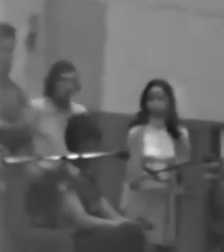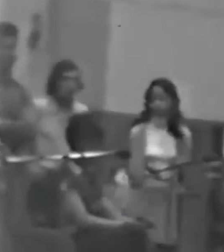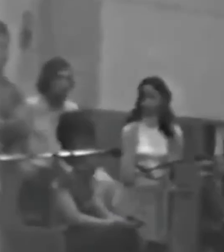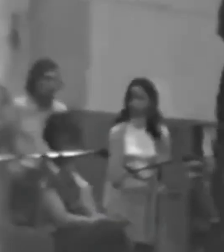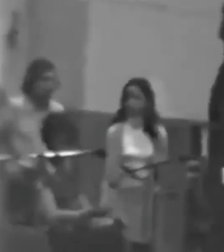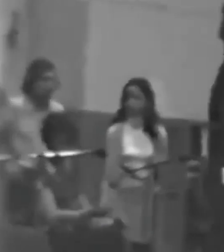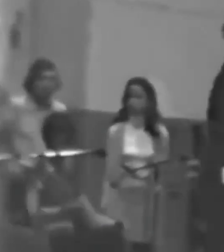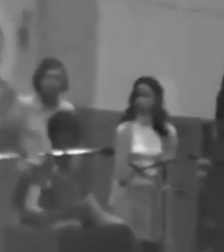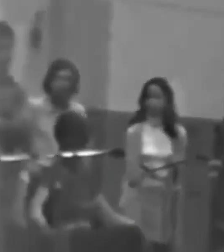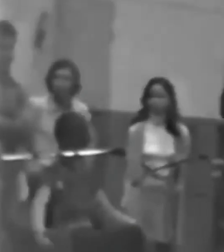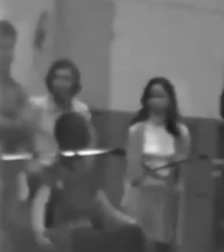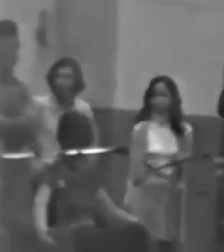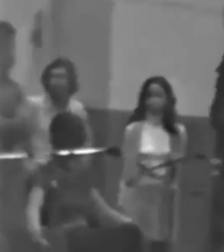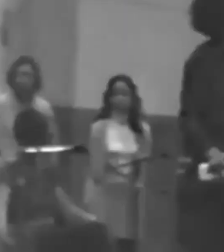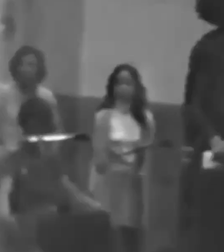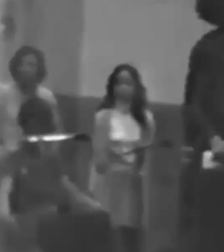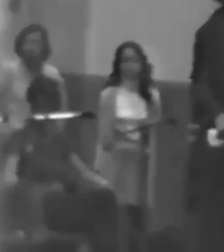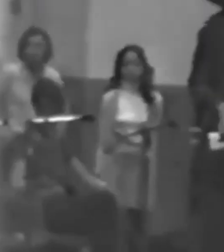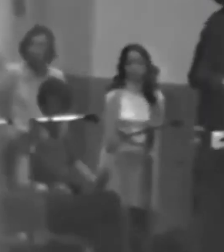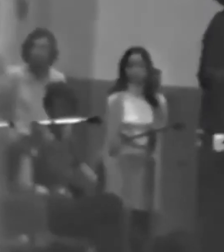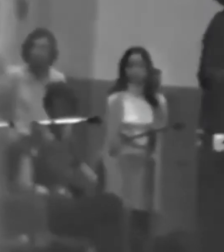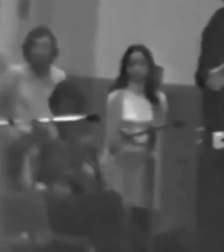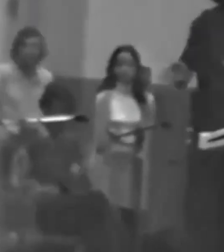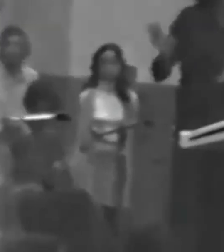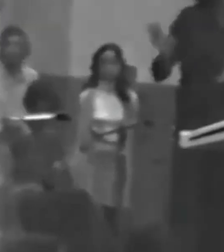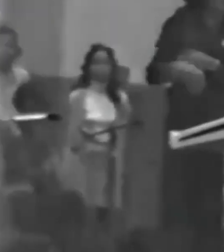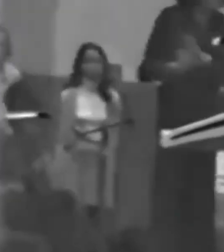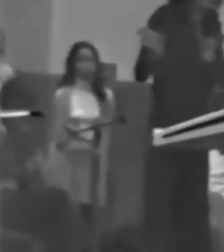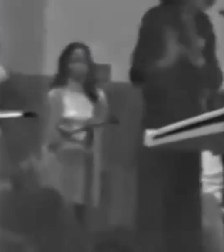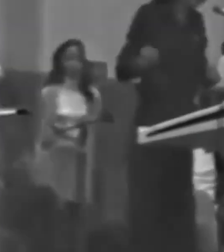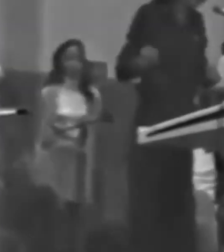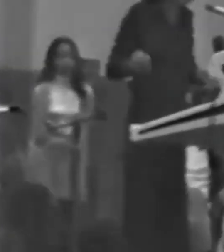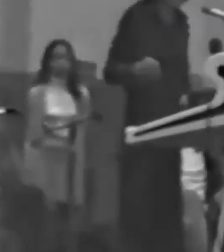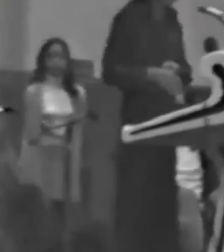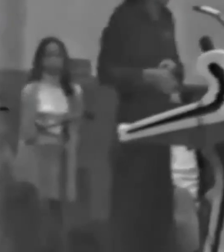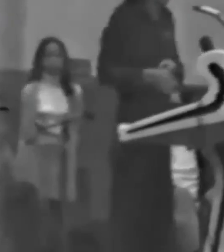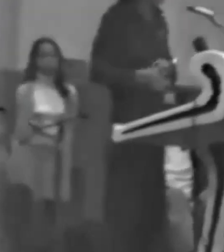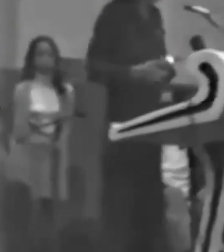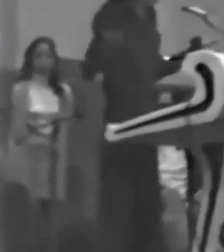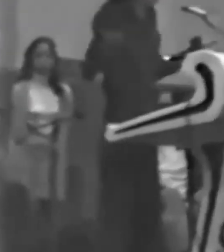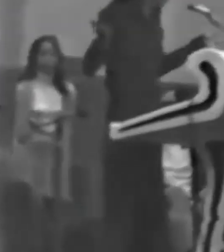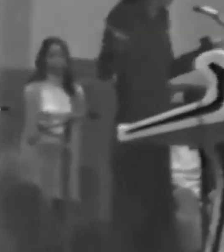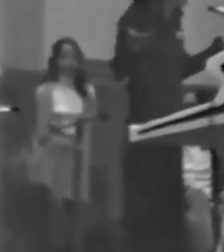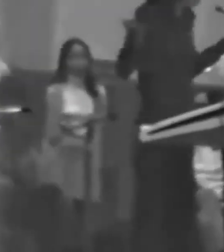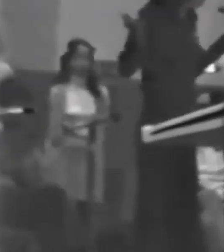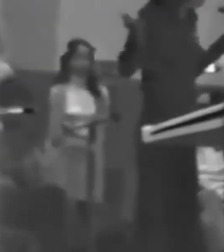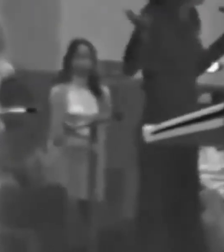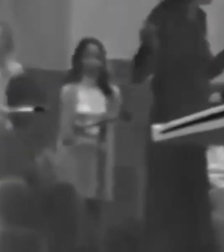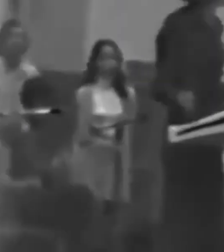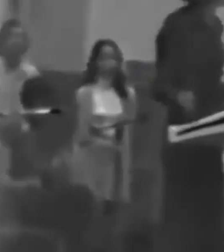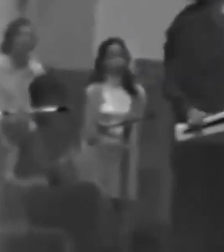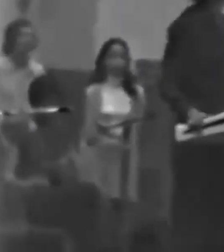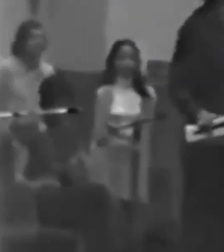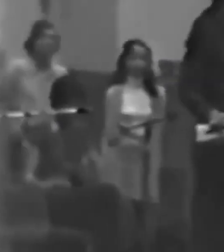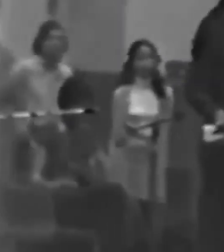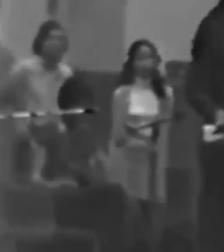And then you take the 200 largest, you find out that they control practically all except 15%